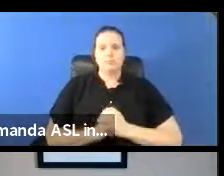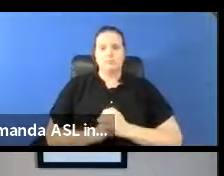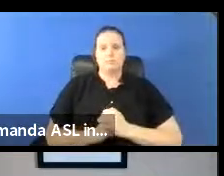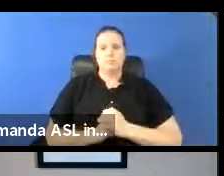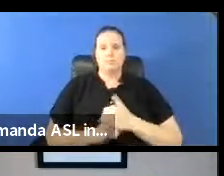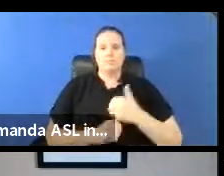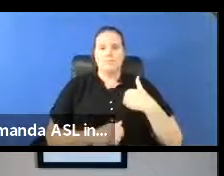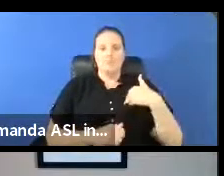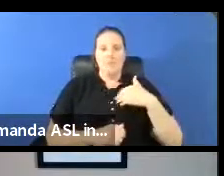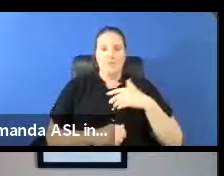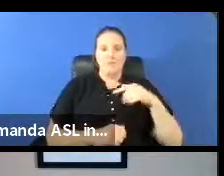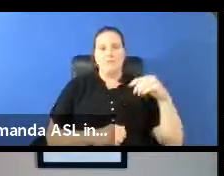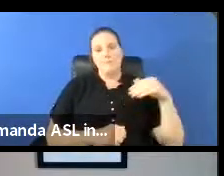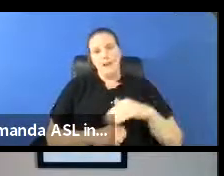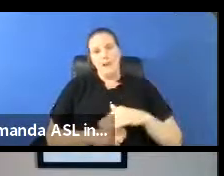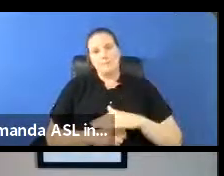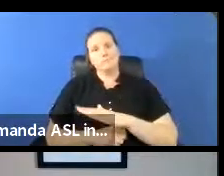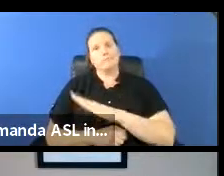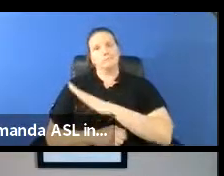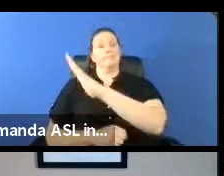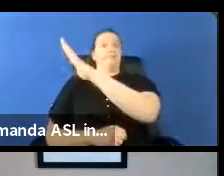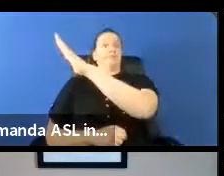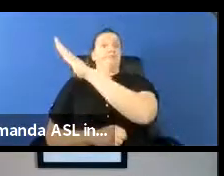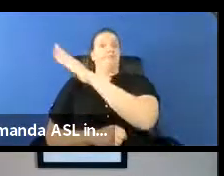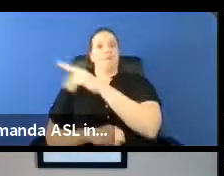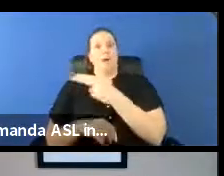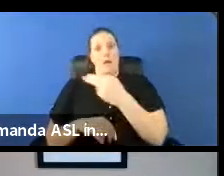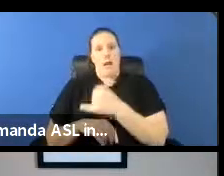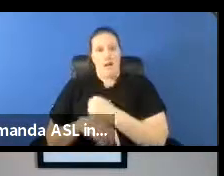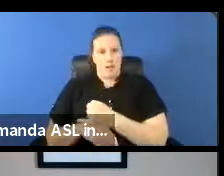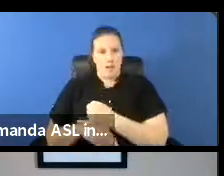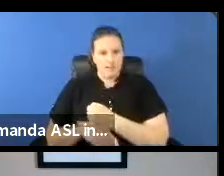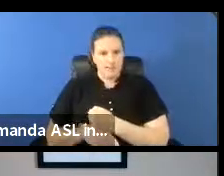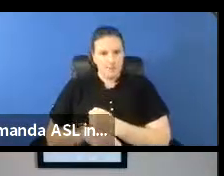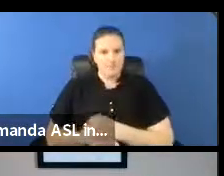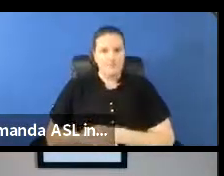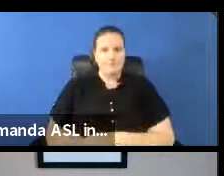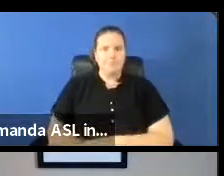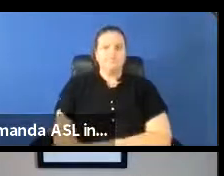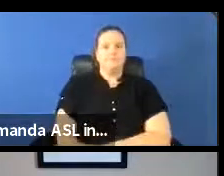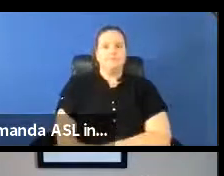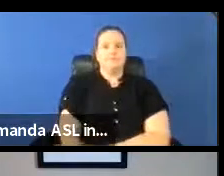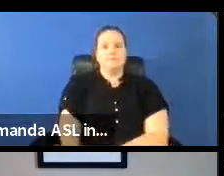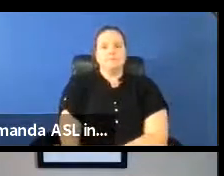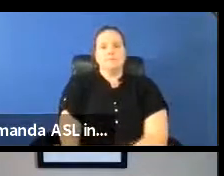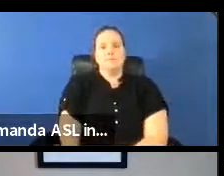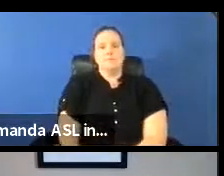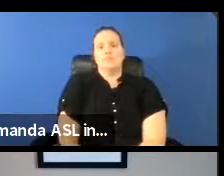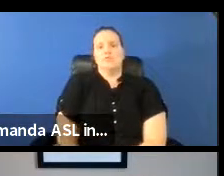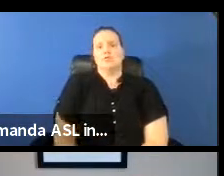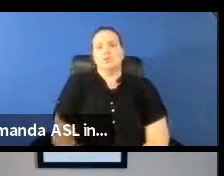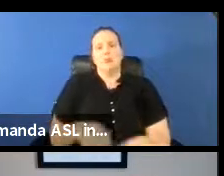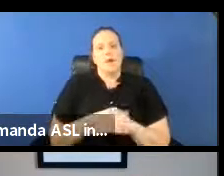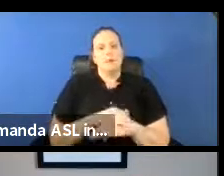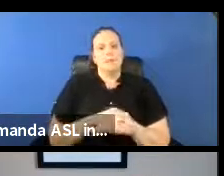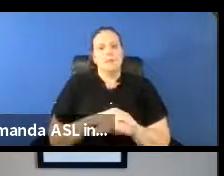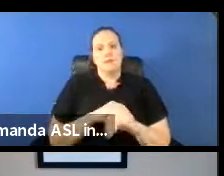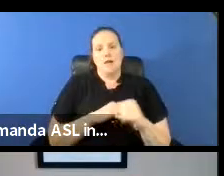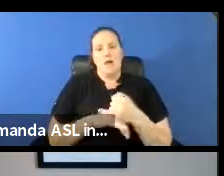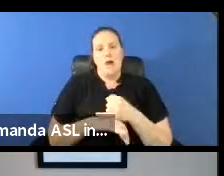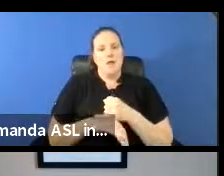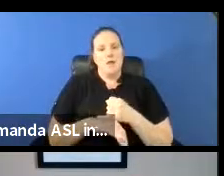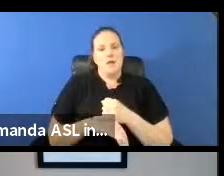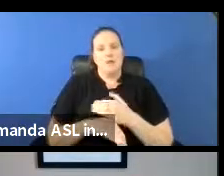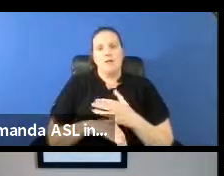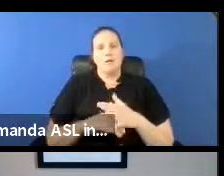having to come back up to grade on Hayden Island to access the island. There